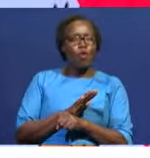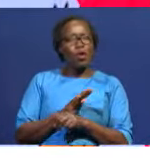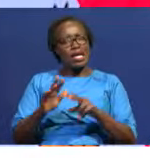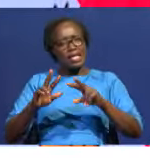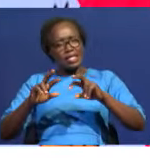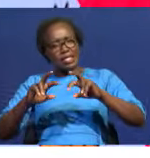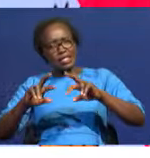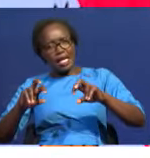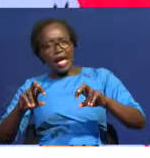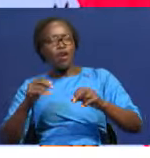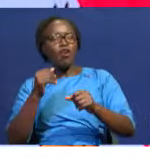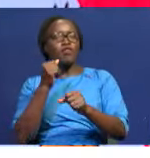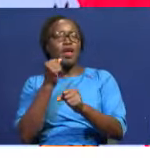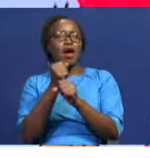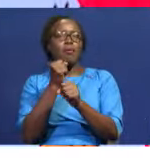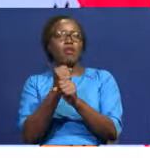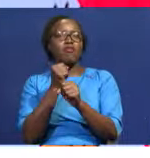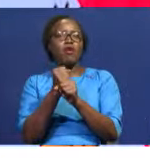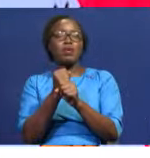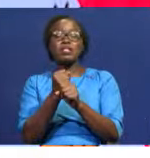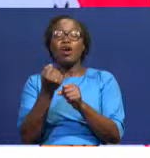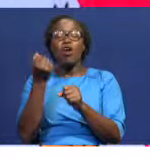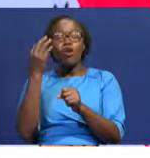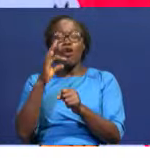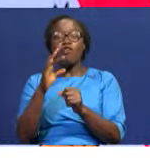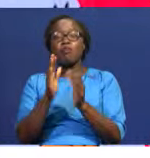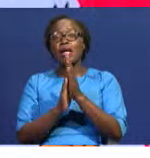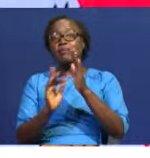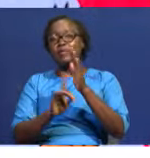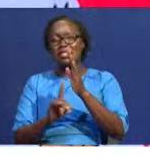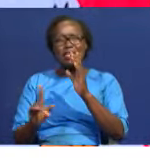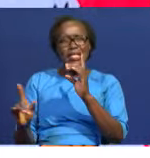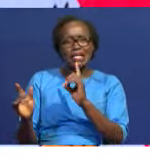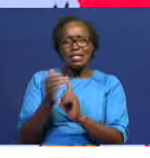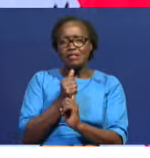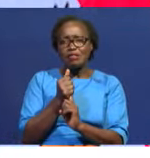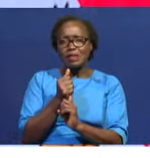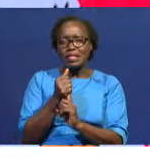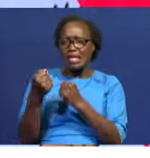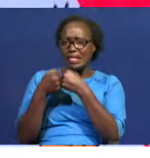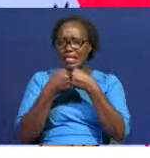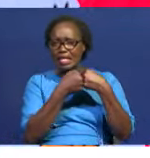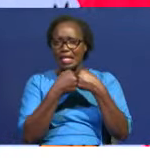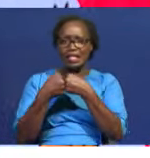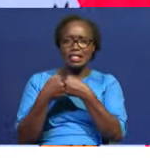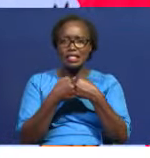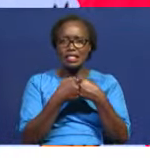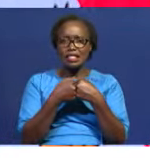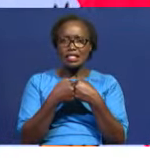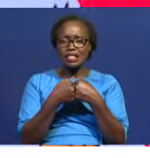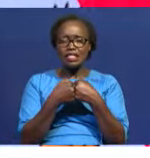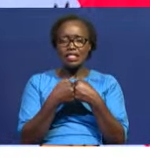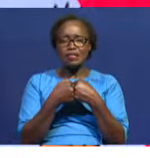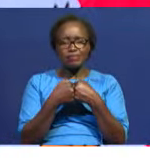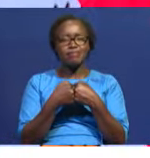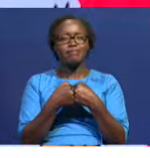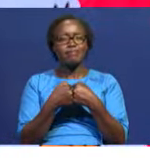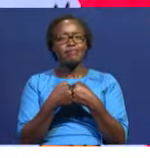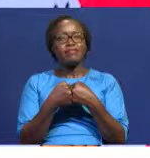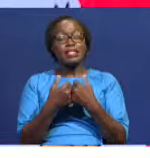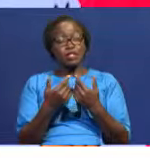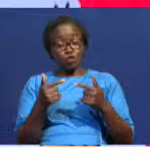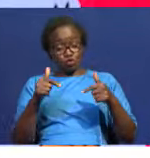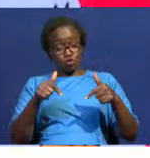the performance of my cabinet and its achievements and challenges, I